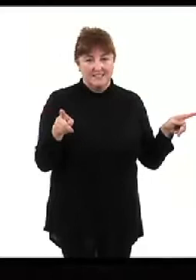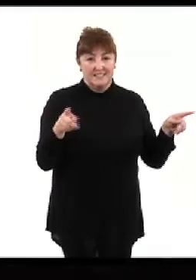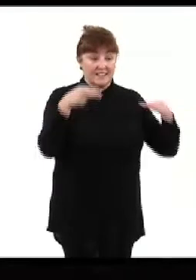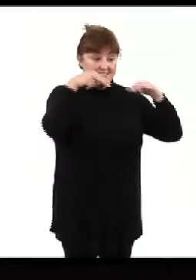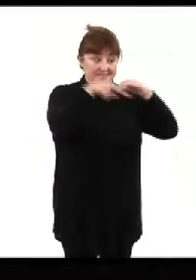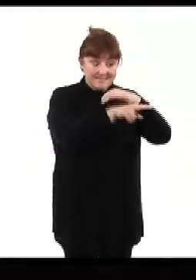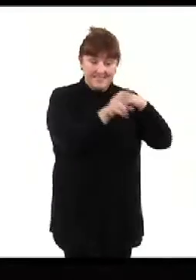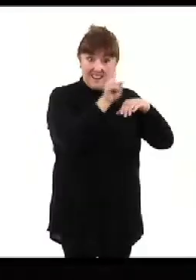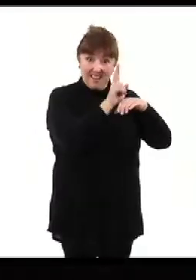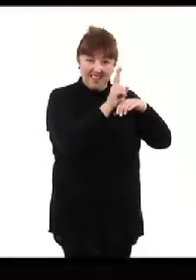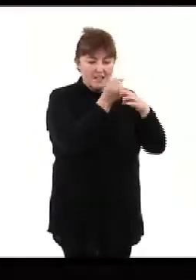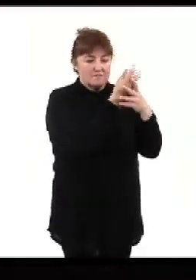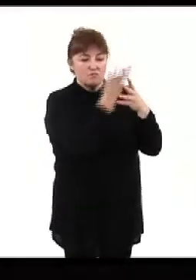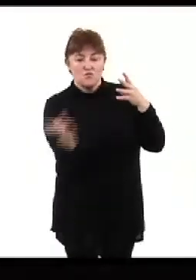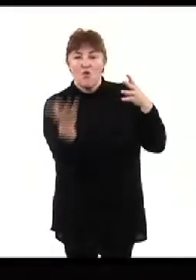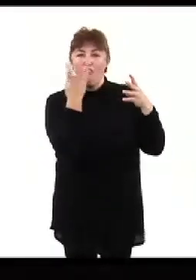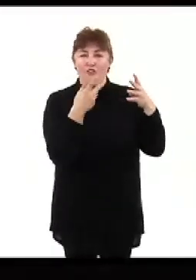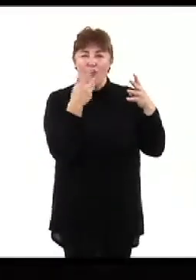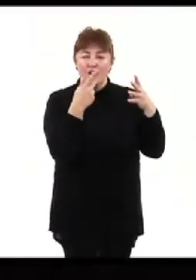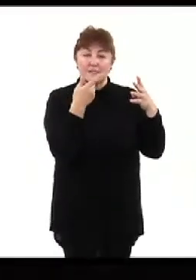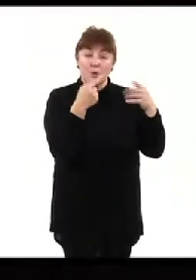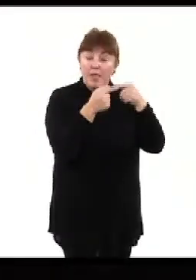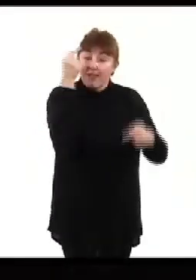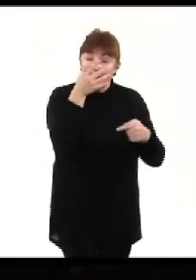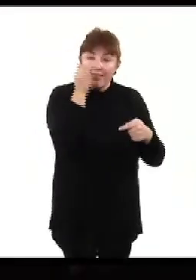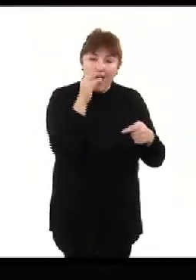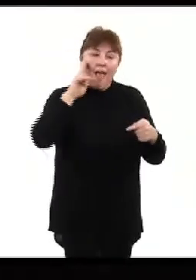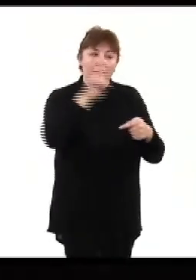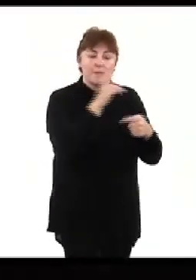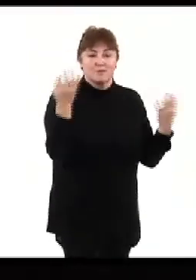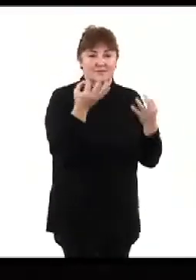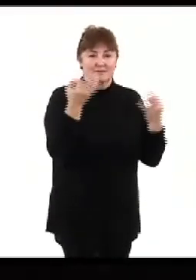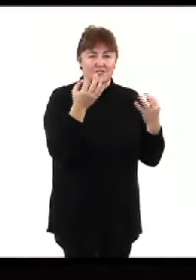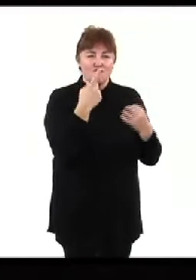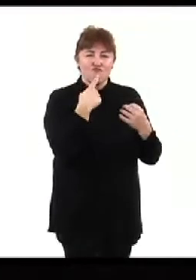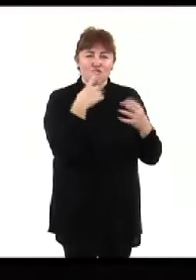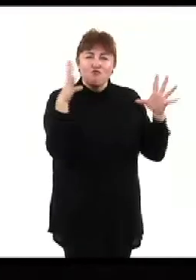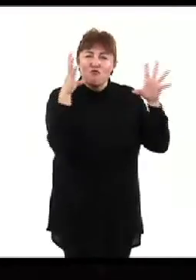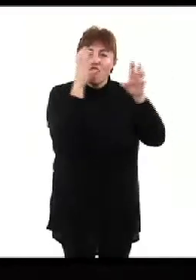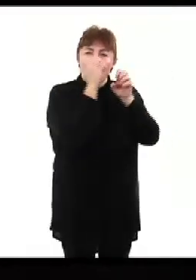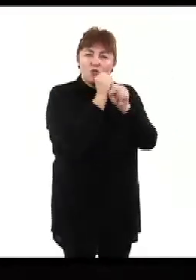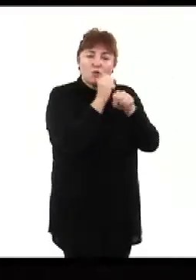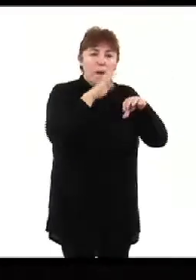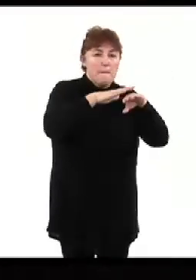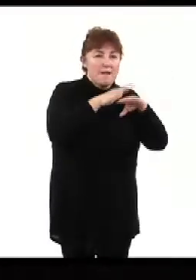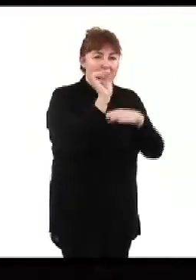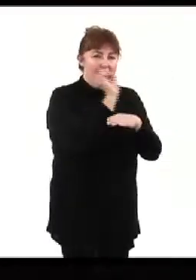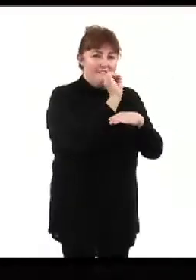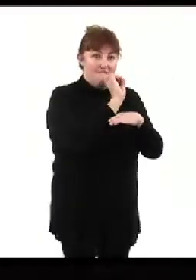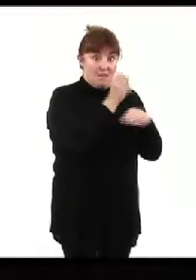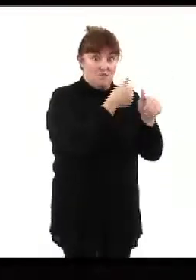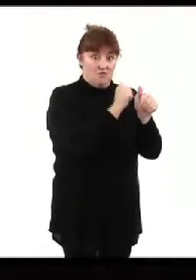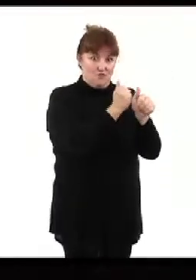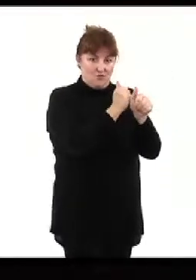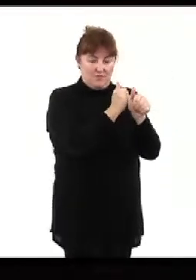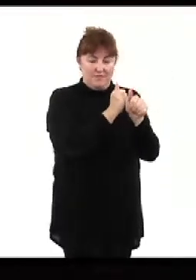there was a difference, you would see dark red for handling verbs or dark purple for the other handling verbs. But it's all